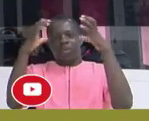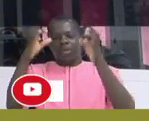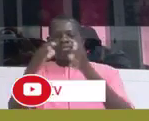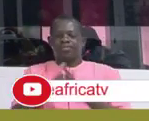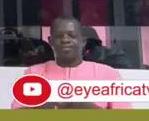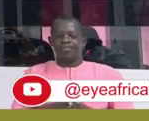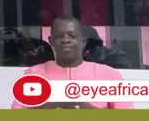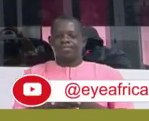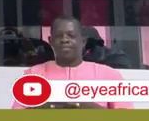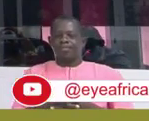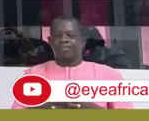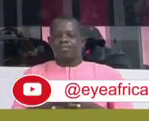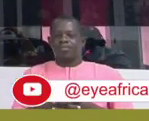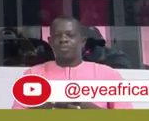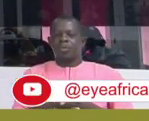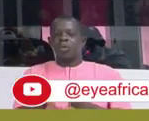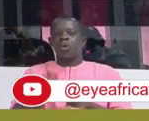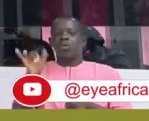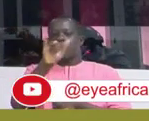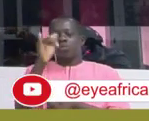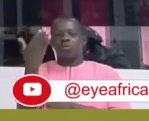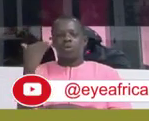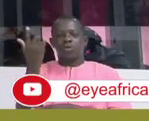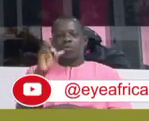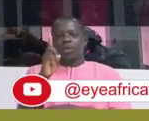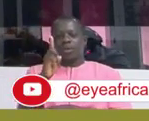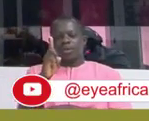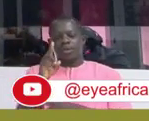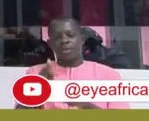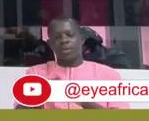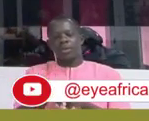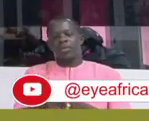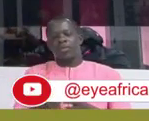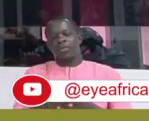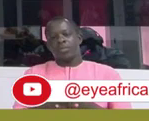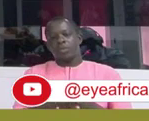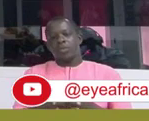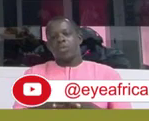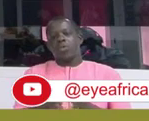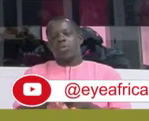end and faced the problem which